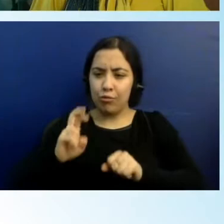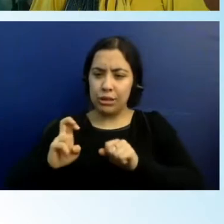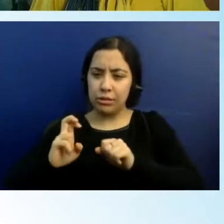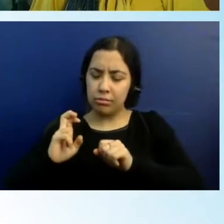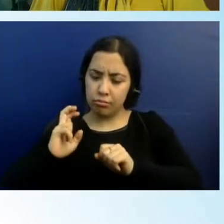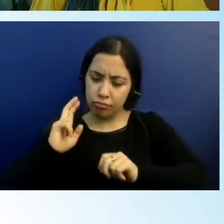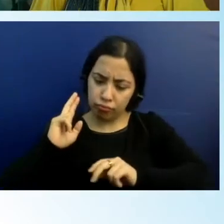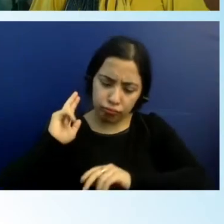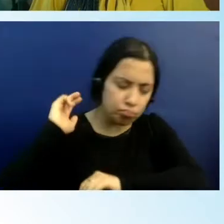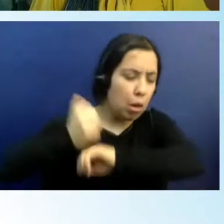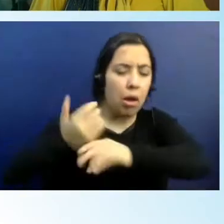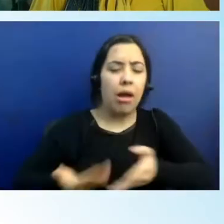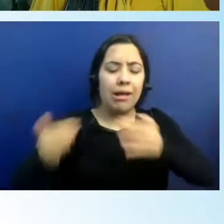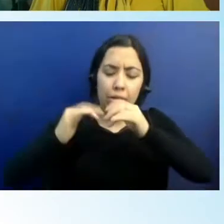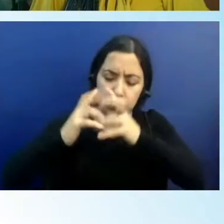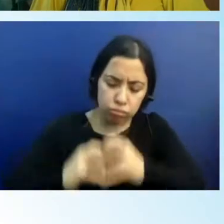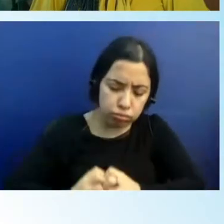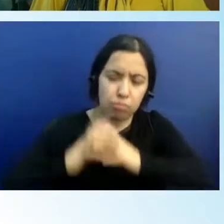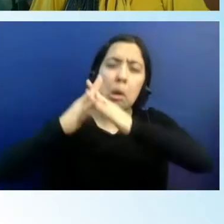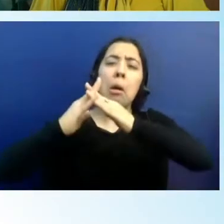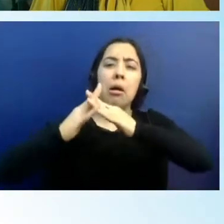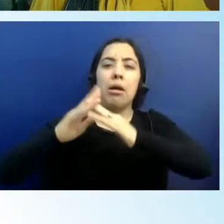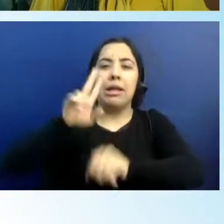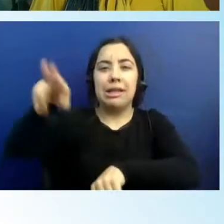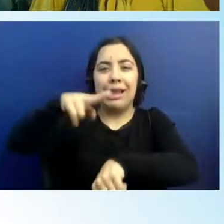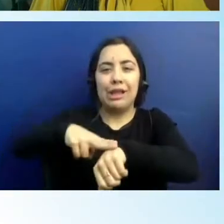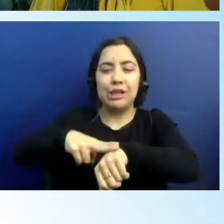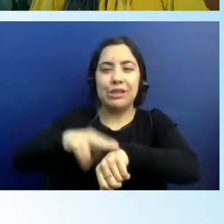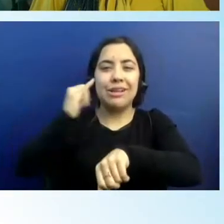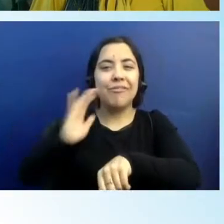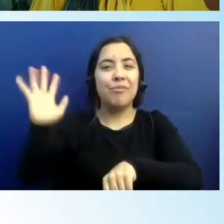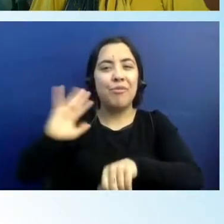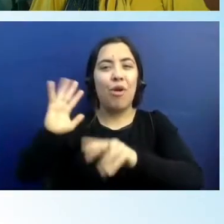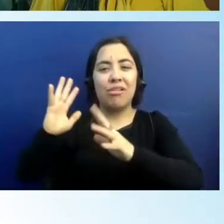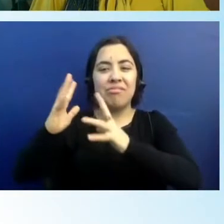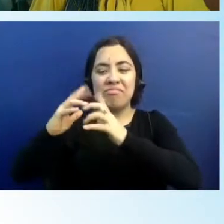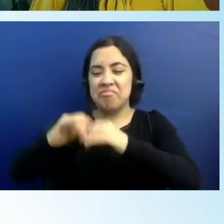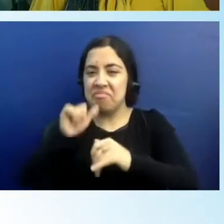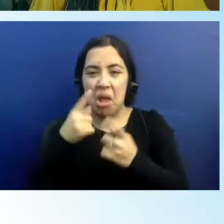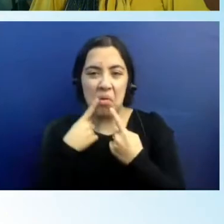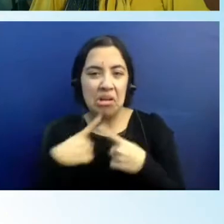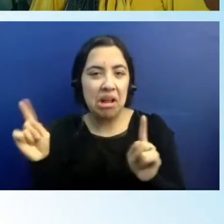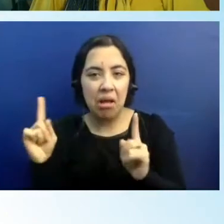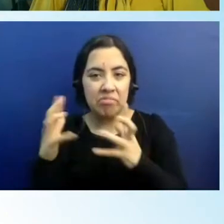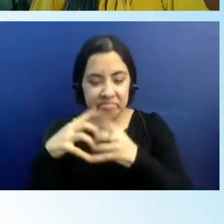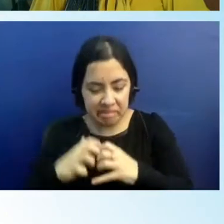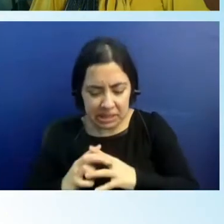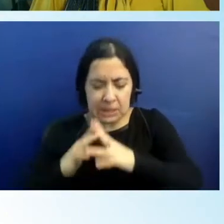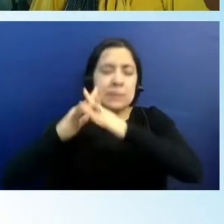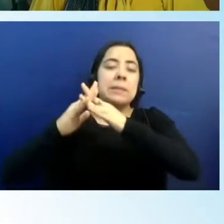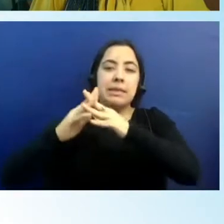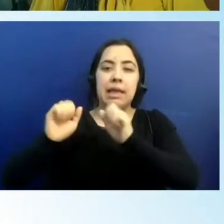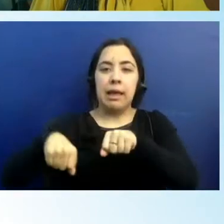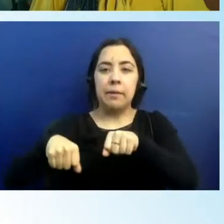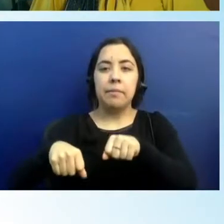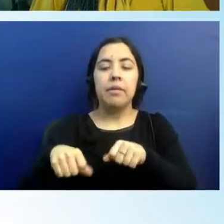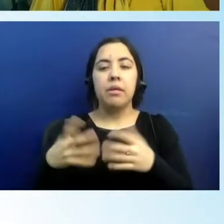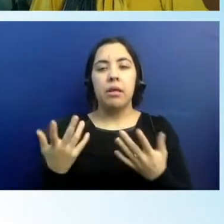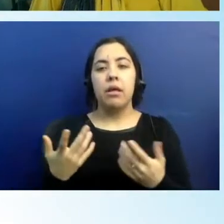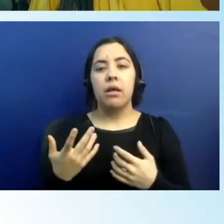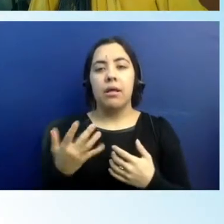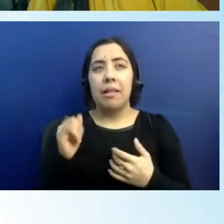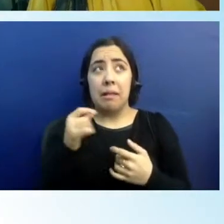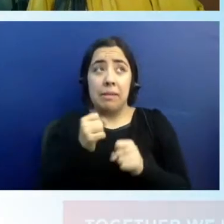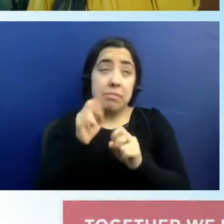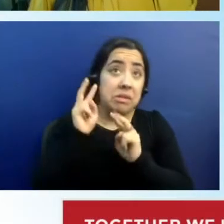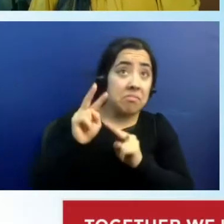that's no longer working out. And that makes me think of the hope of young people